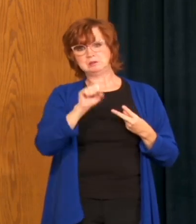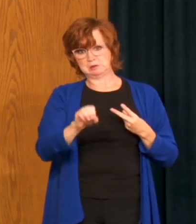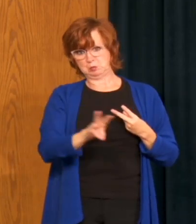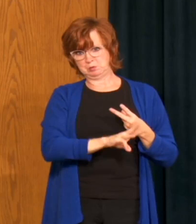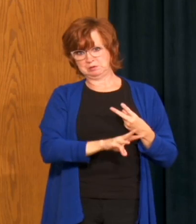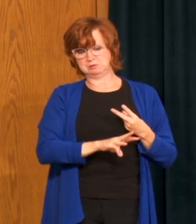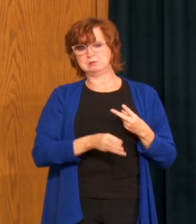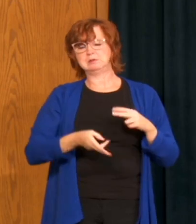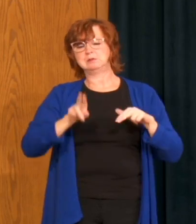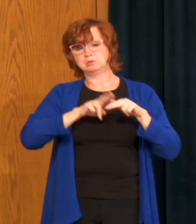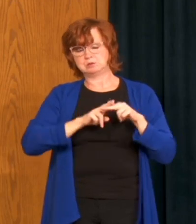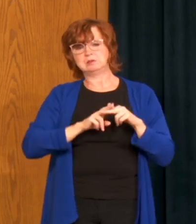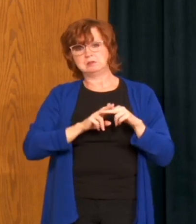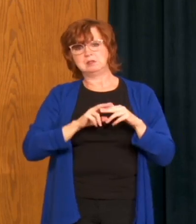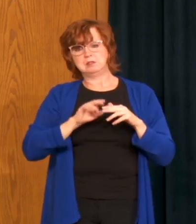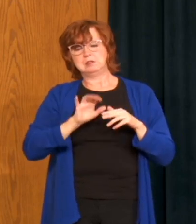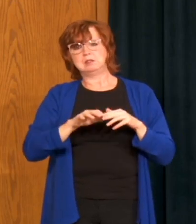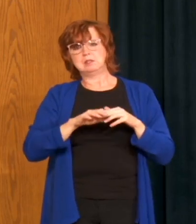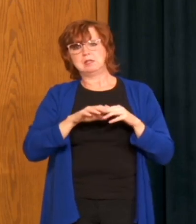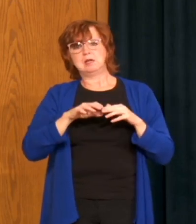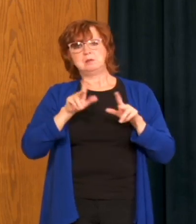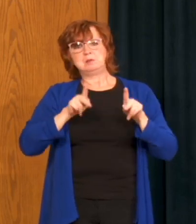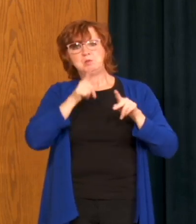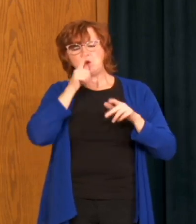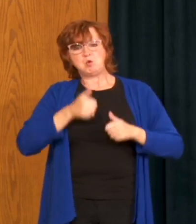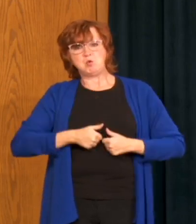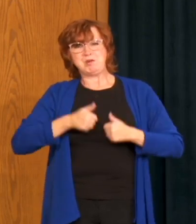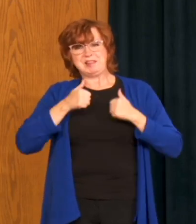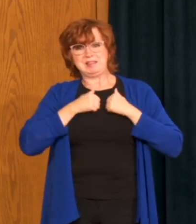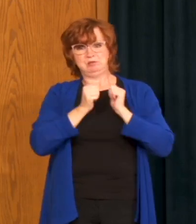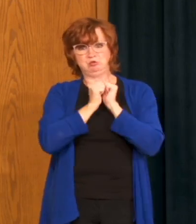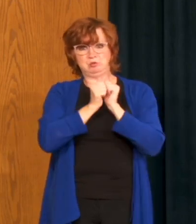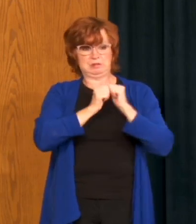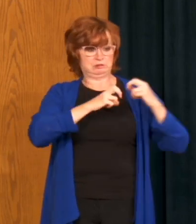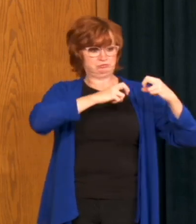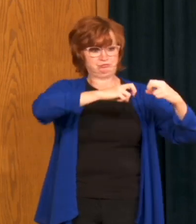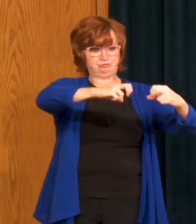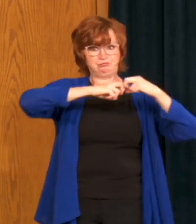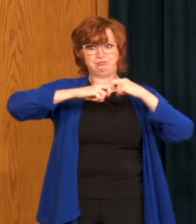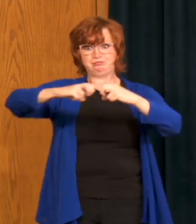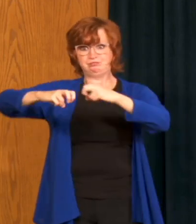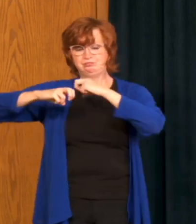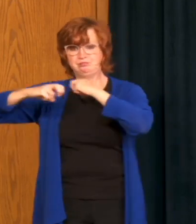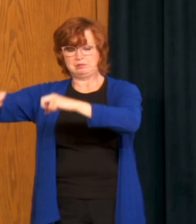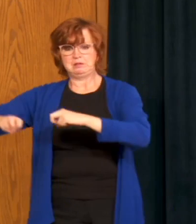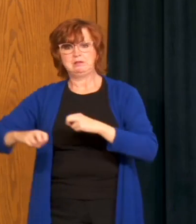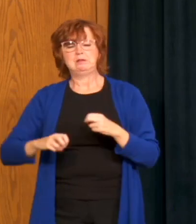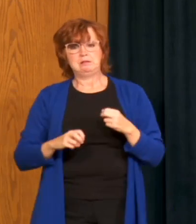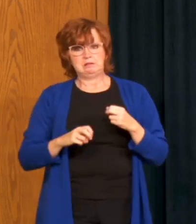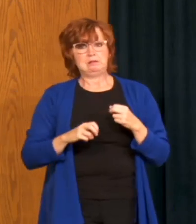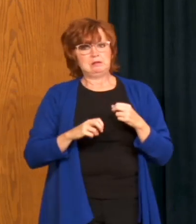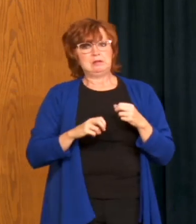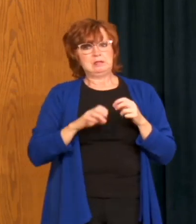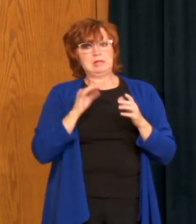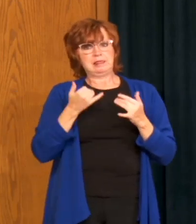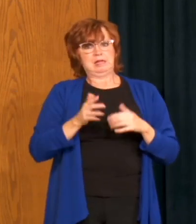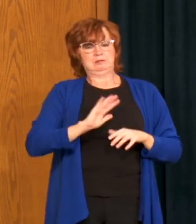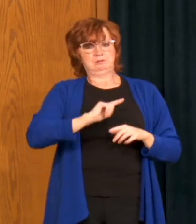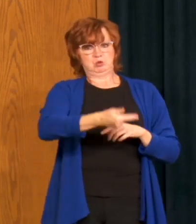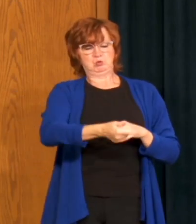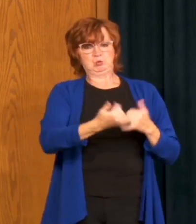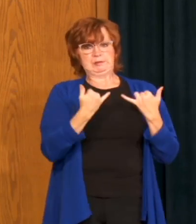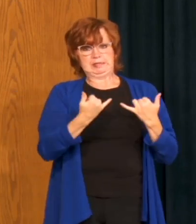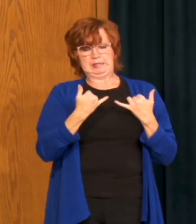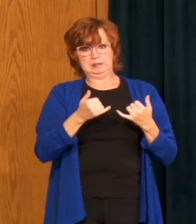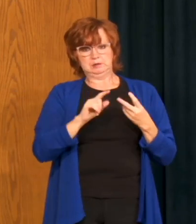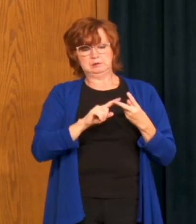living settings, but also sporadic cases in the general community, both Southwest and Central West. But we're already